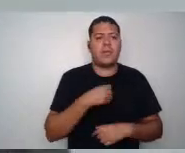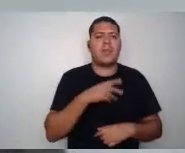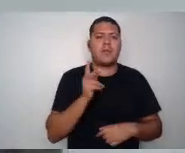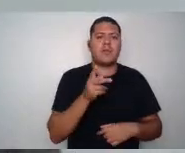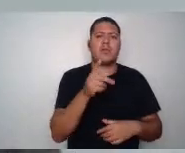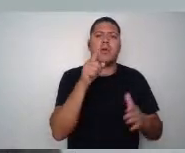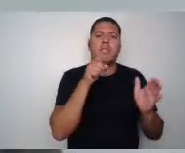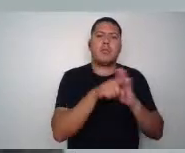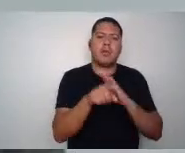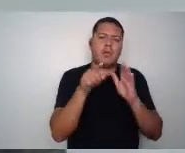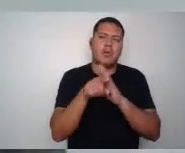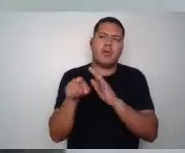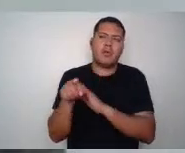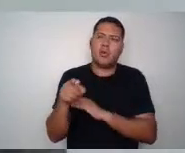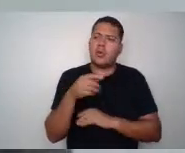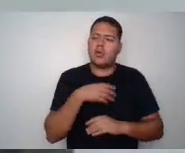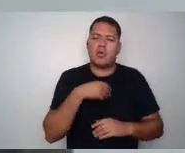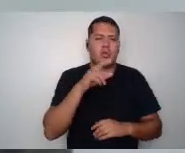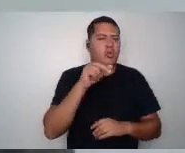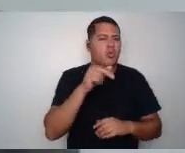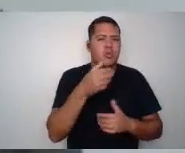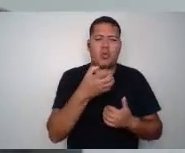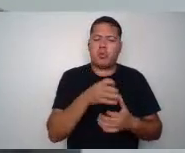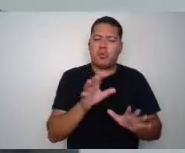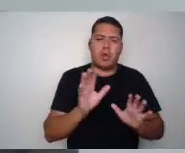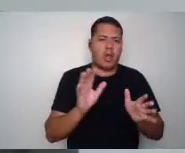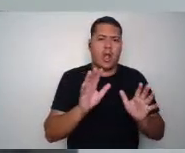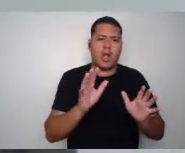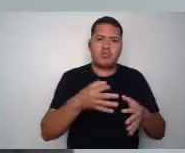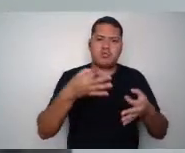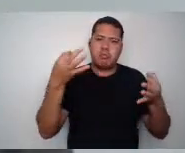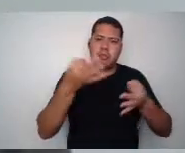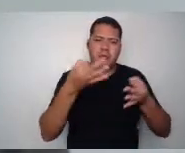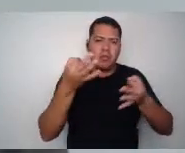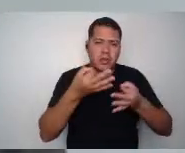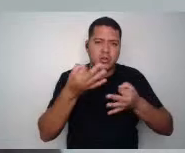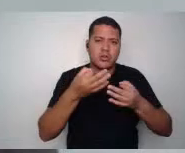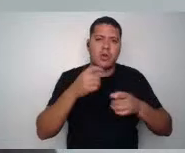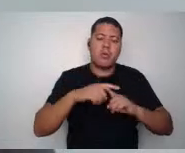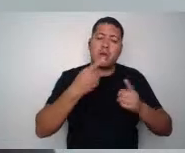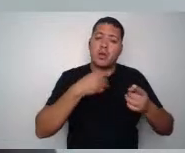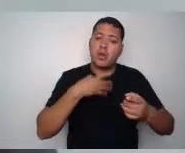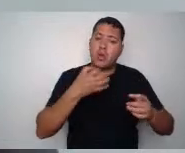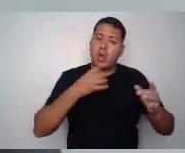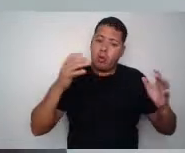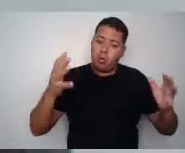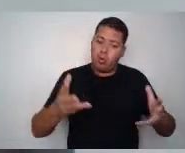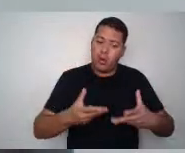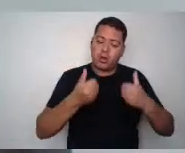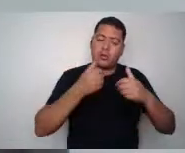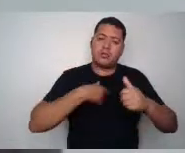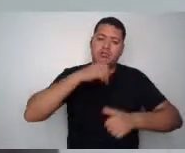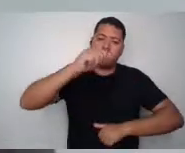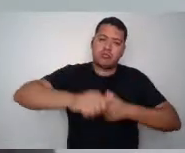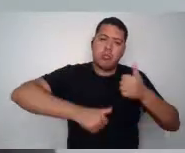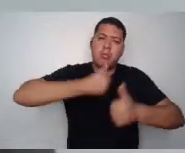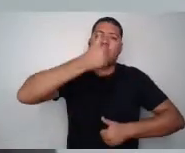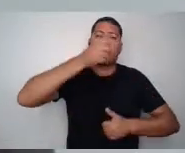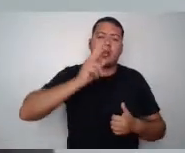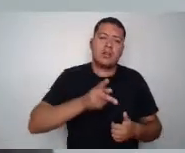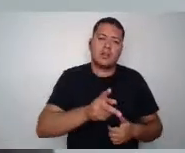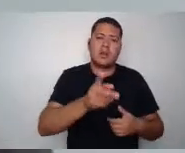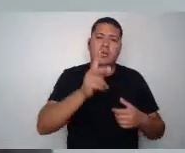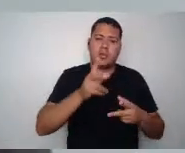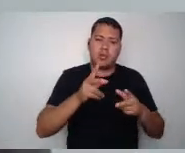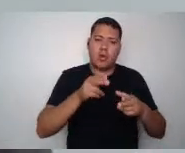that with the pandemic now. I always tell myself, I never look for being perfect, but